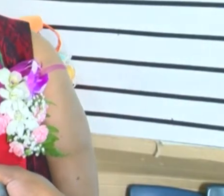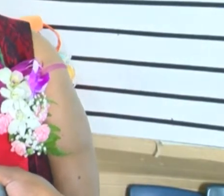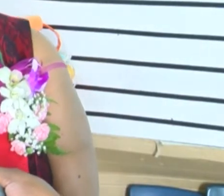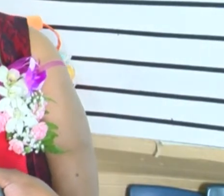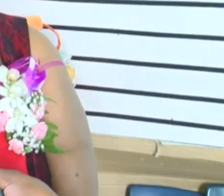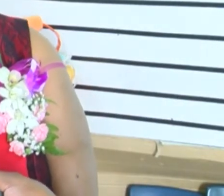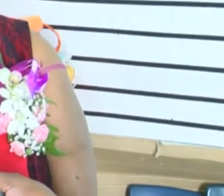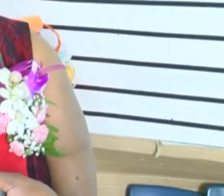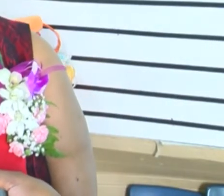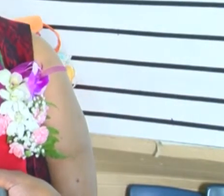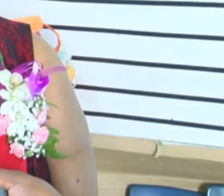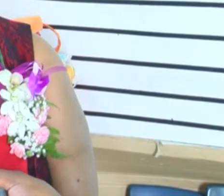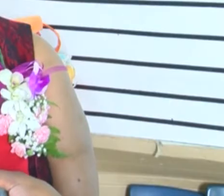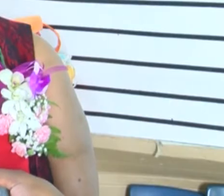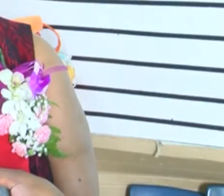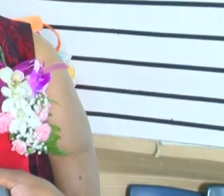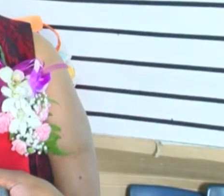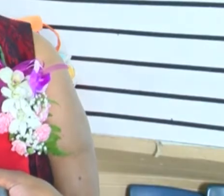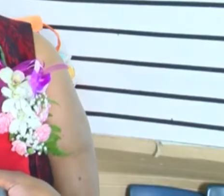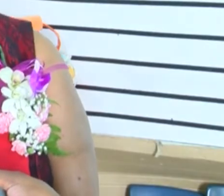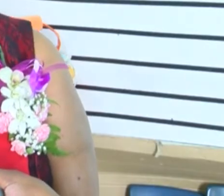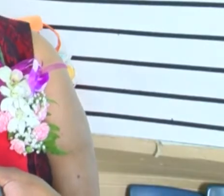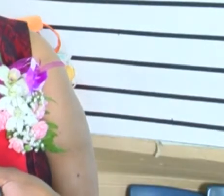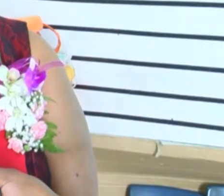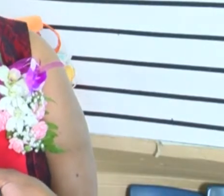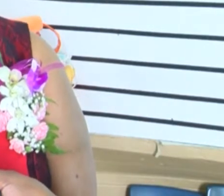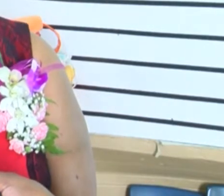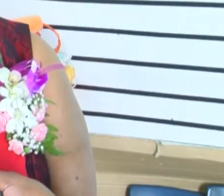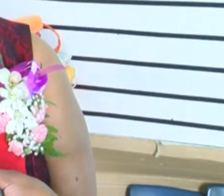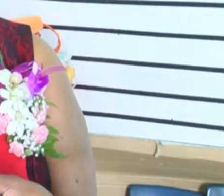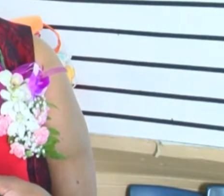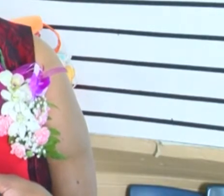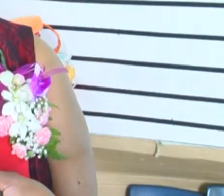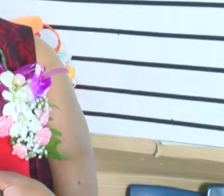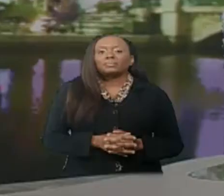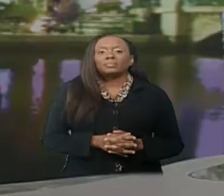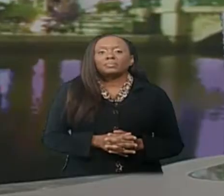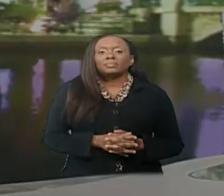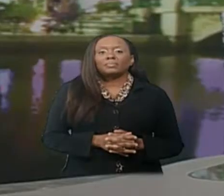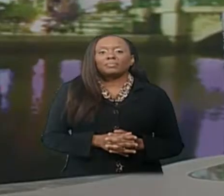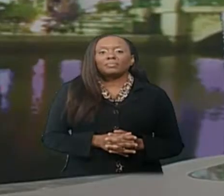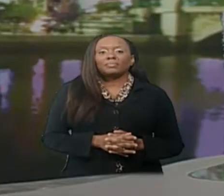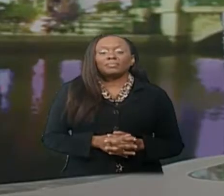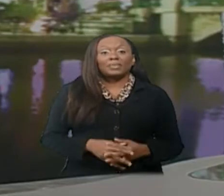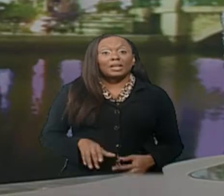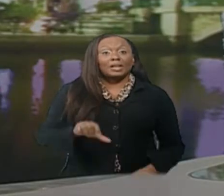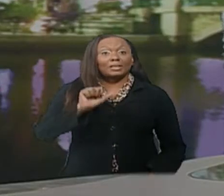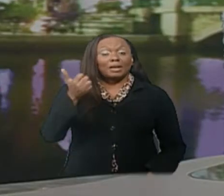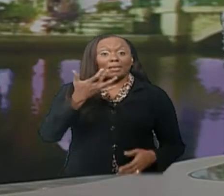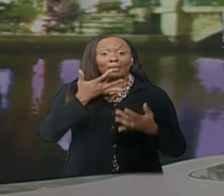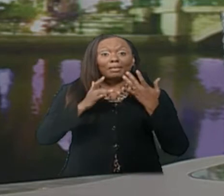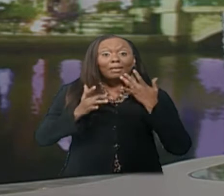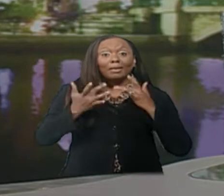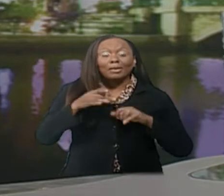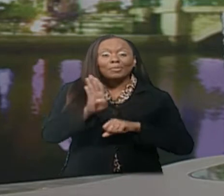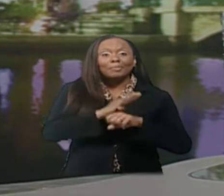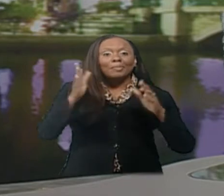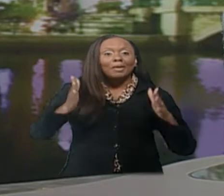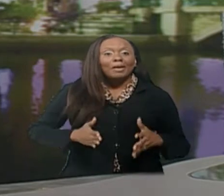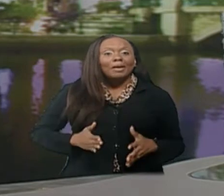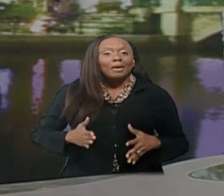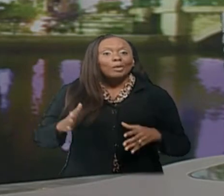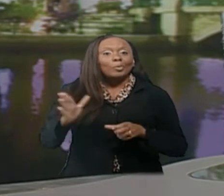out. And that person is not reporting it because they are receiving the checks when the month comes. You see, they're receiving two